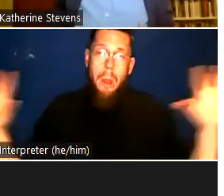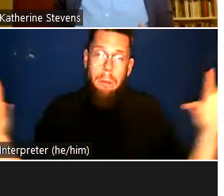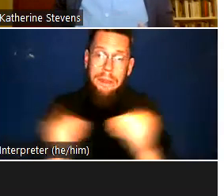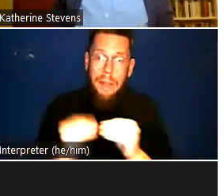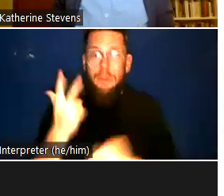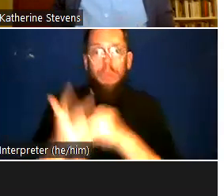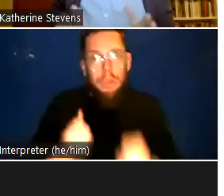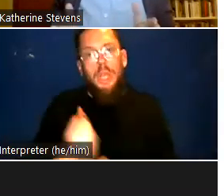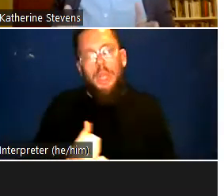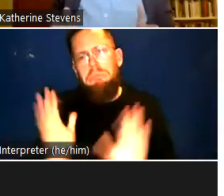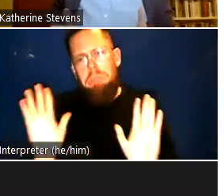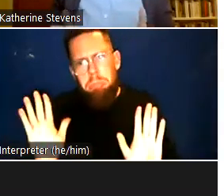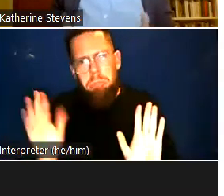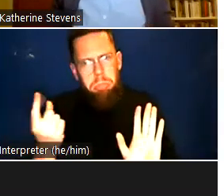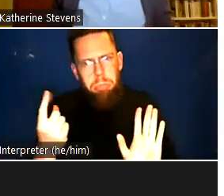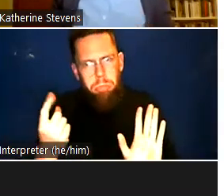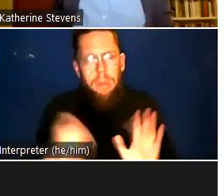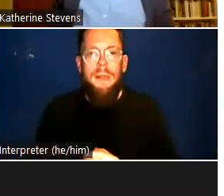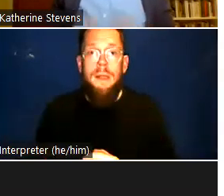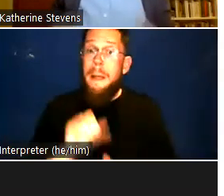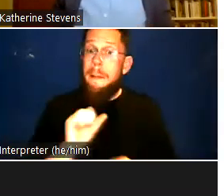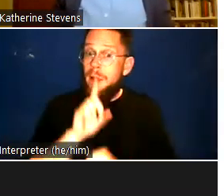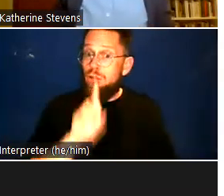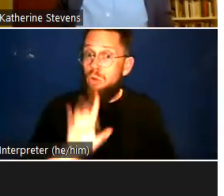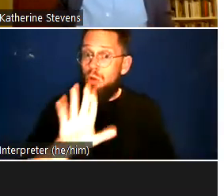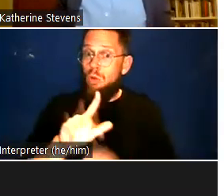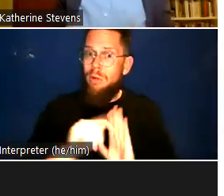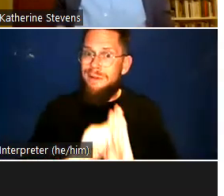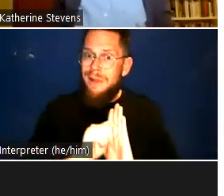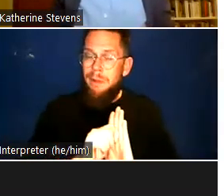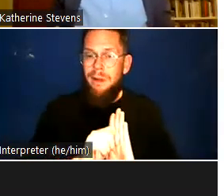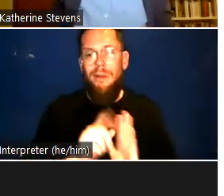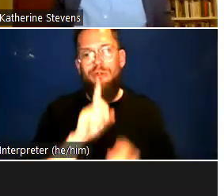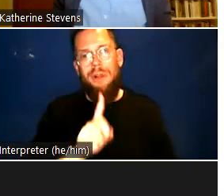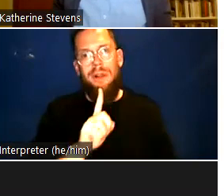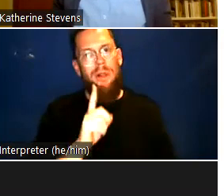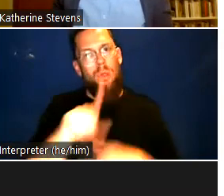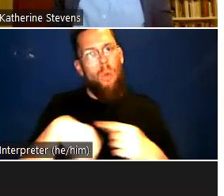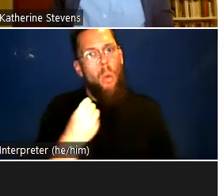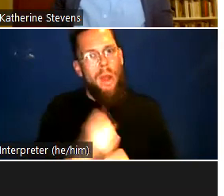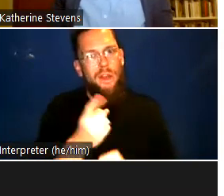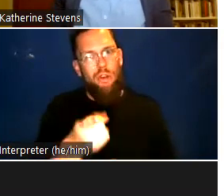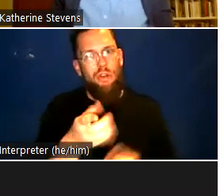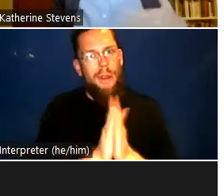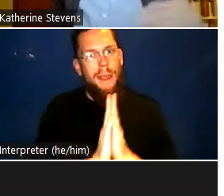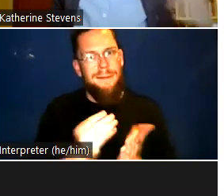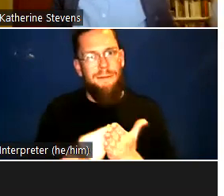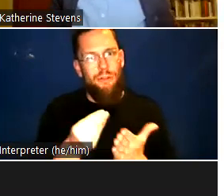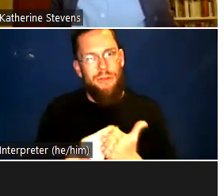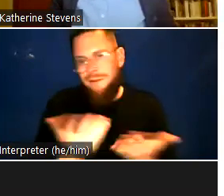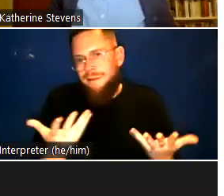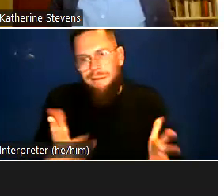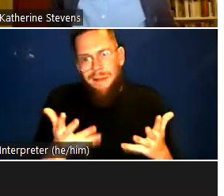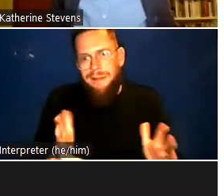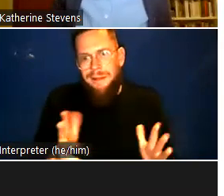You will want to make sure that your budget template really only covers that year two that you are seeking funds for. So